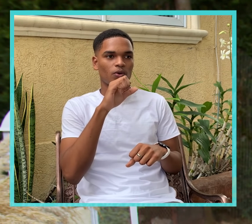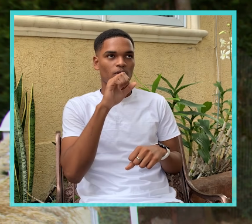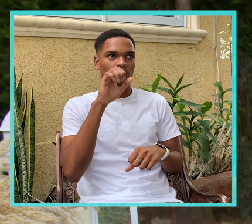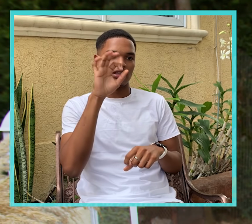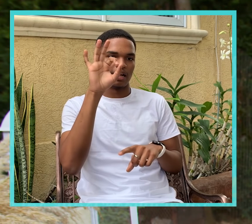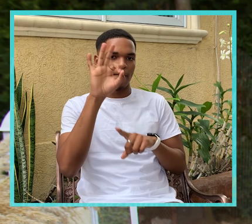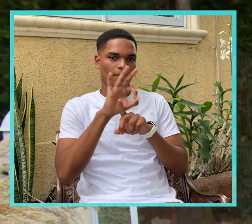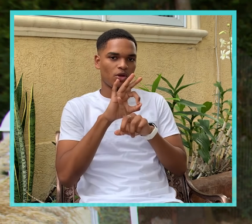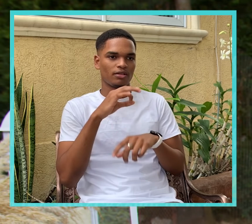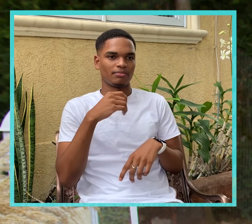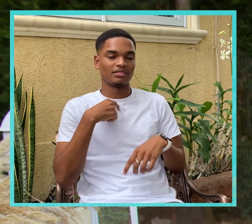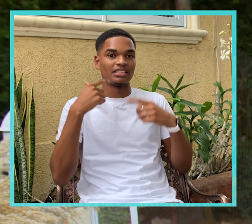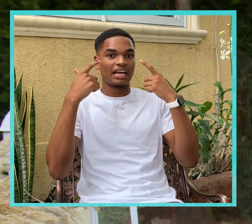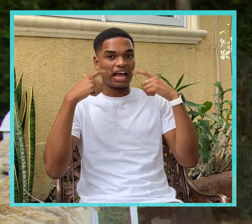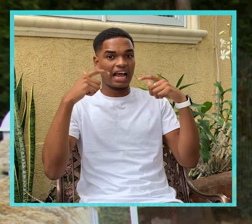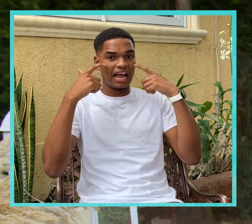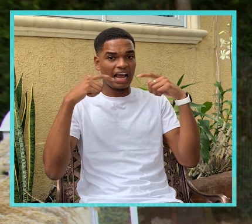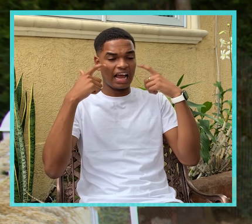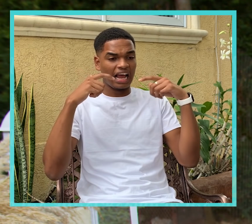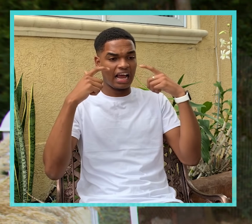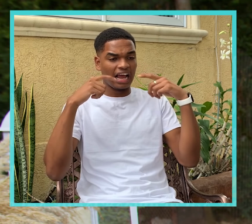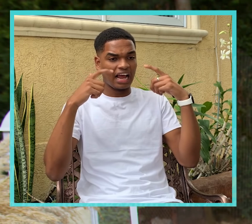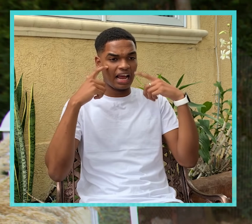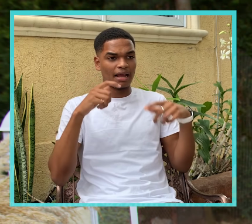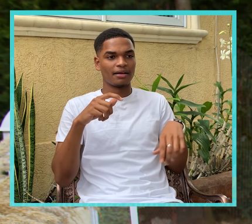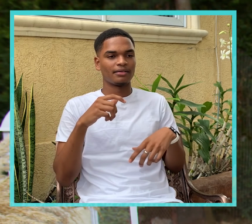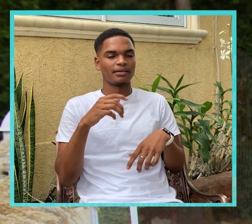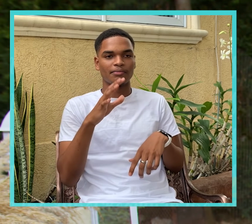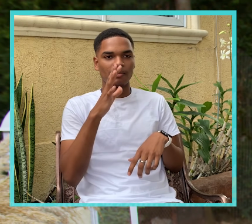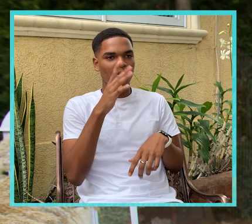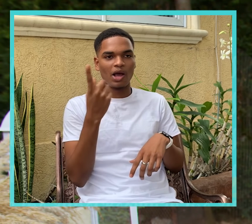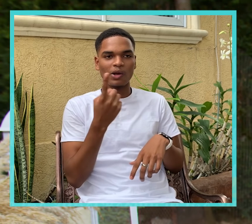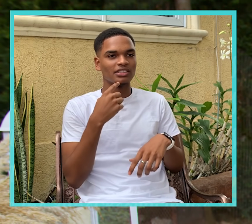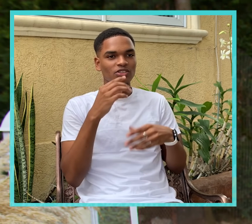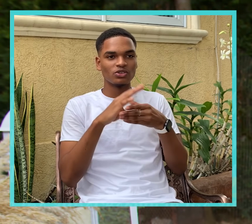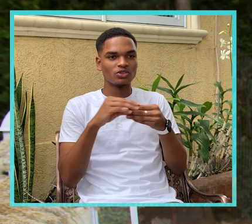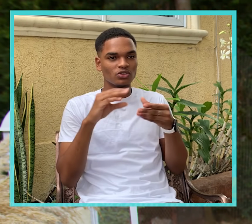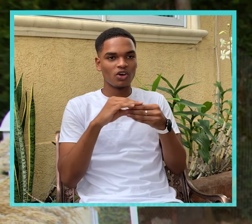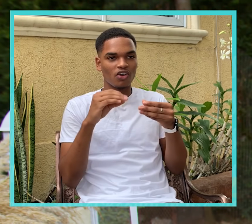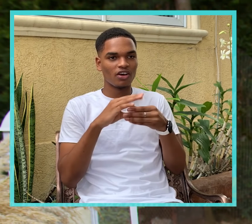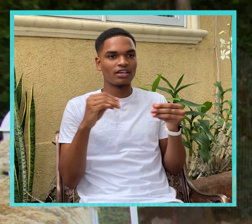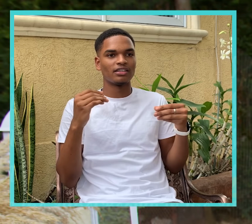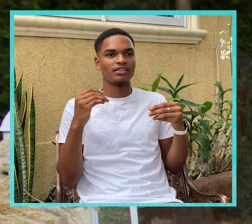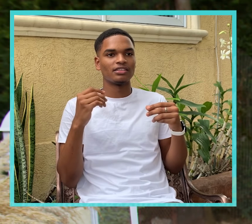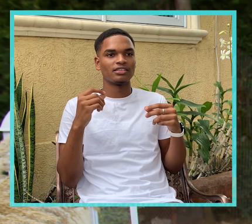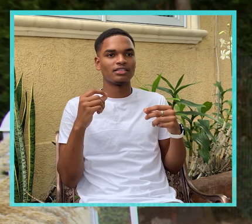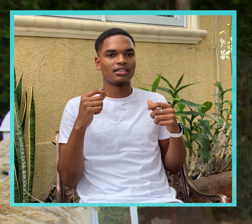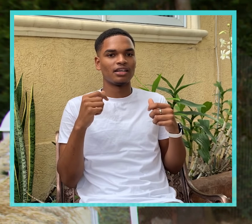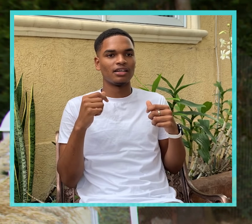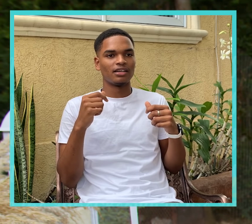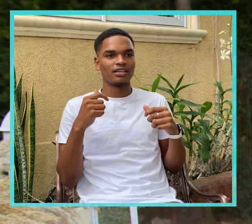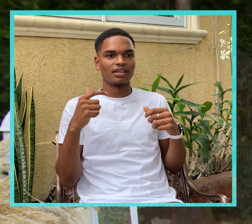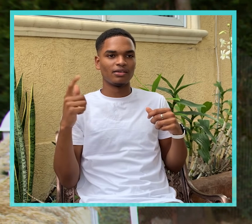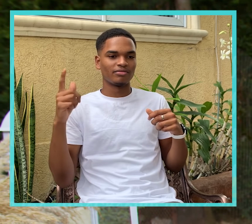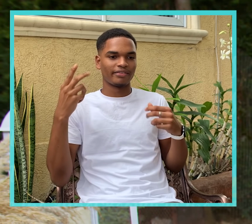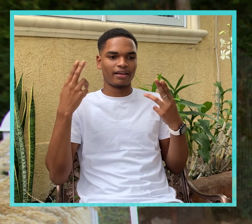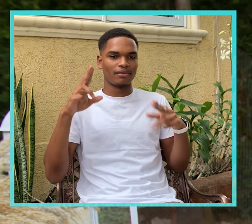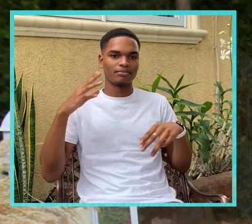um, I was crying. Um, mommy always tells the story. was crying and my parents were in the bed sleeping. They locked the door.